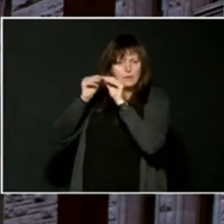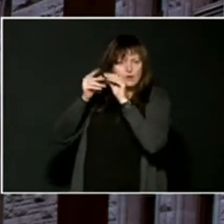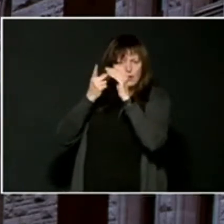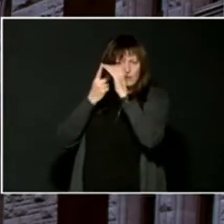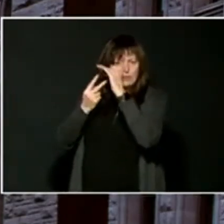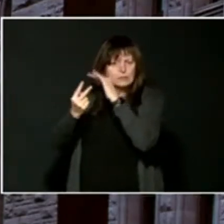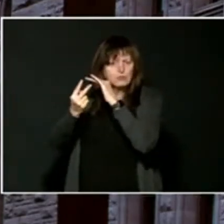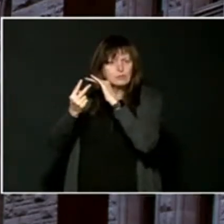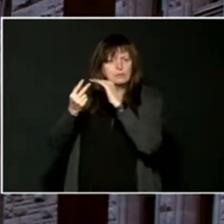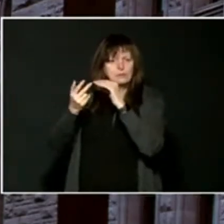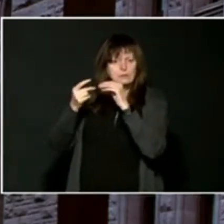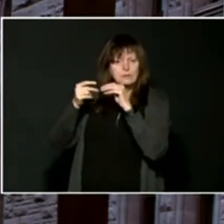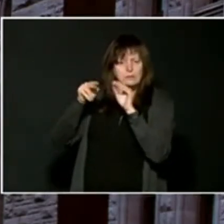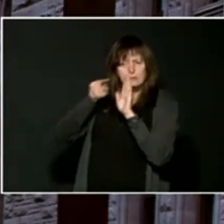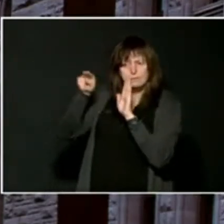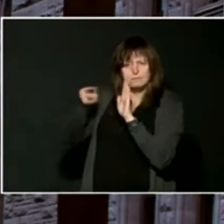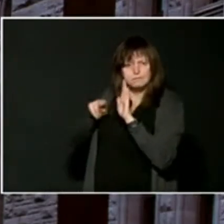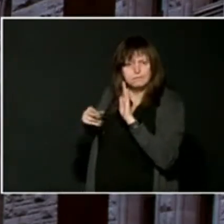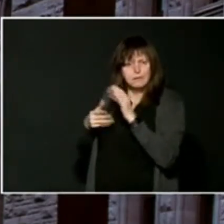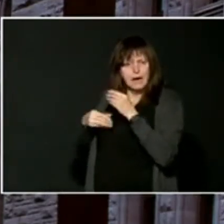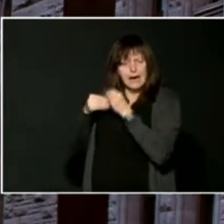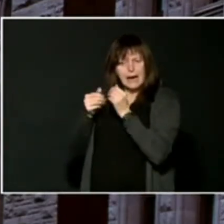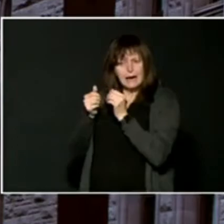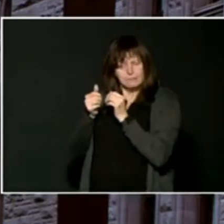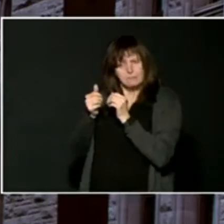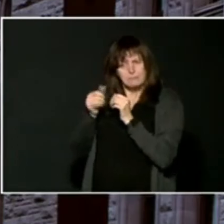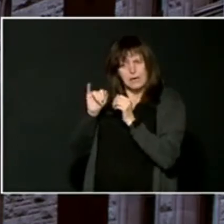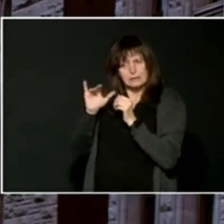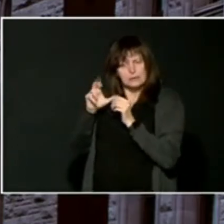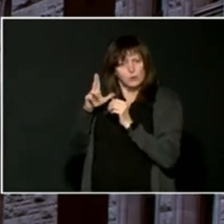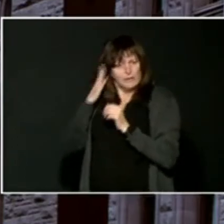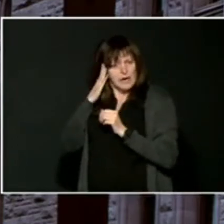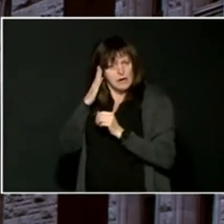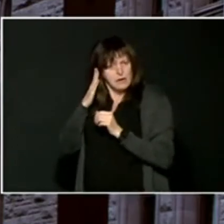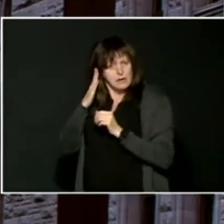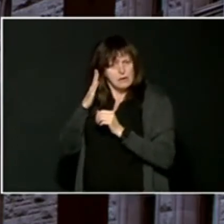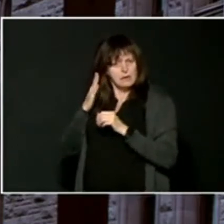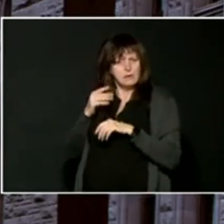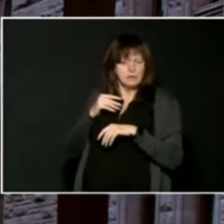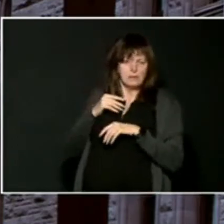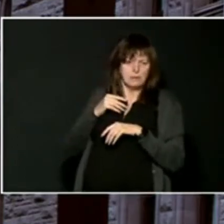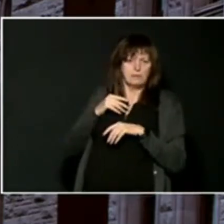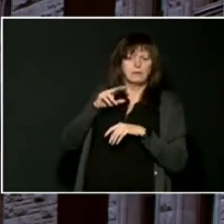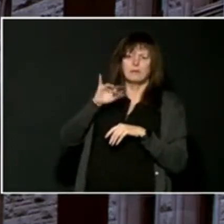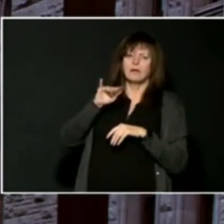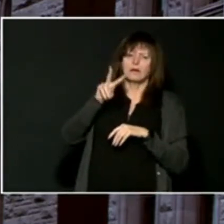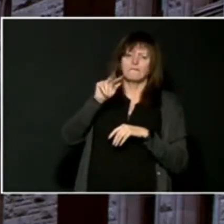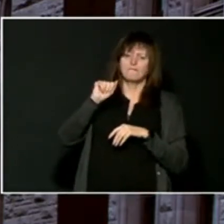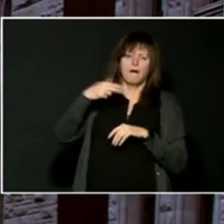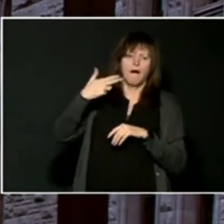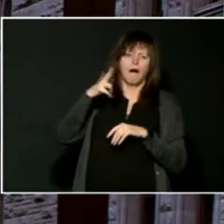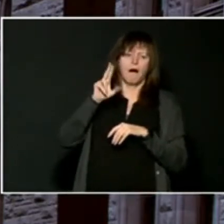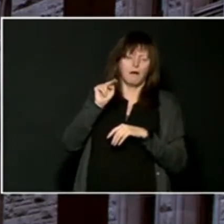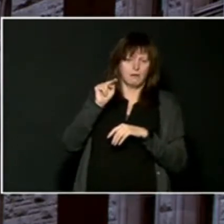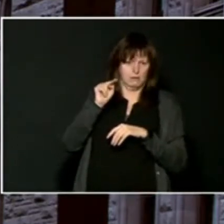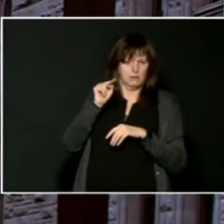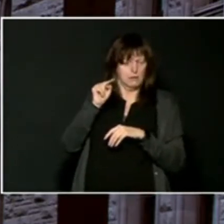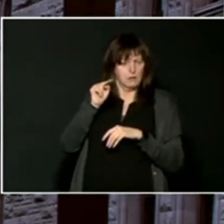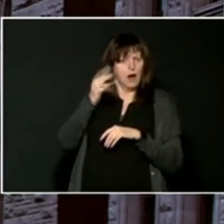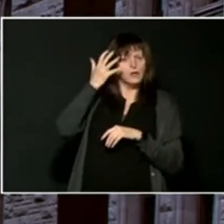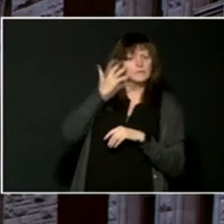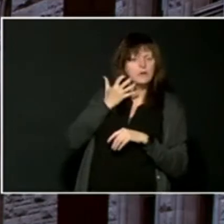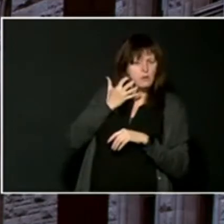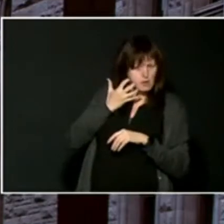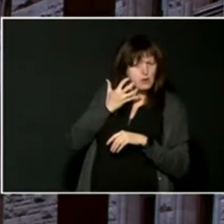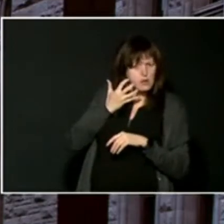beds into our capacity with the Vaughan Cortellucci Hospital and other ones put into the system. We have looked at aspects around